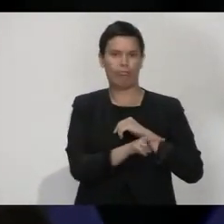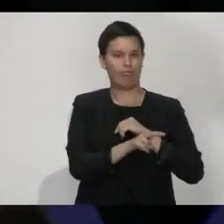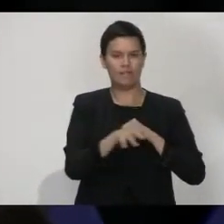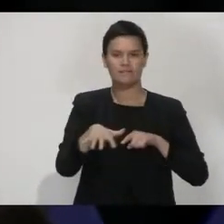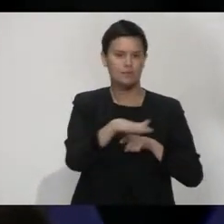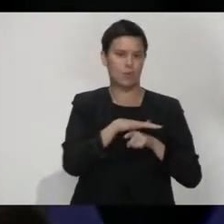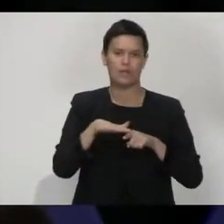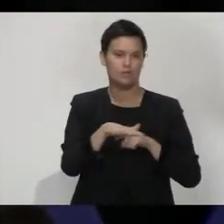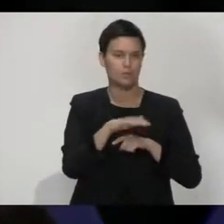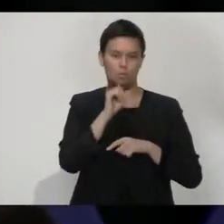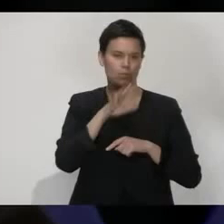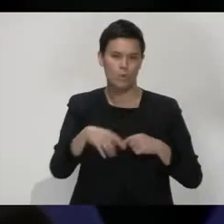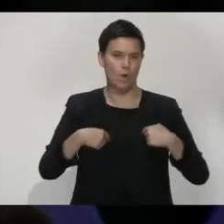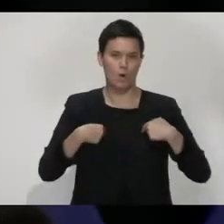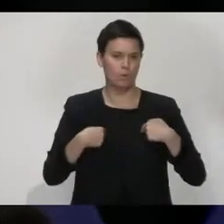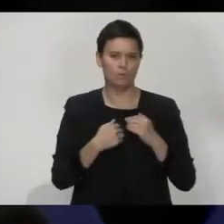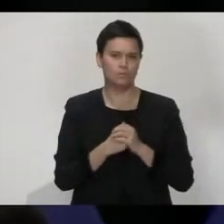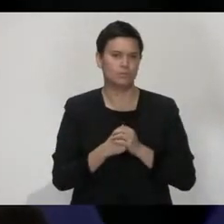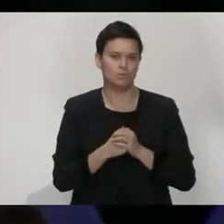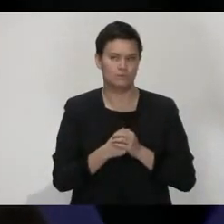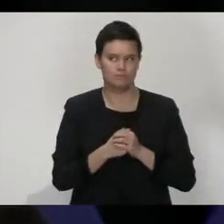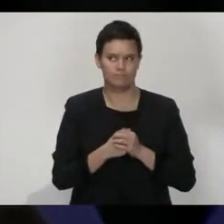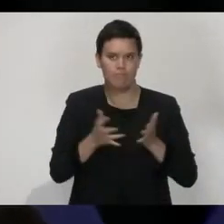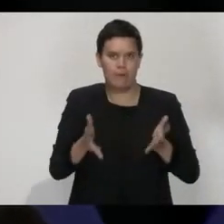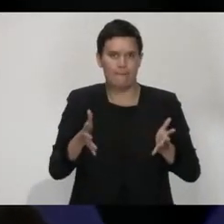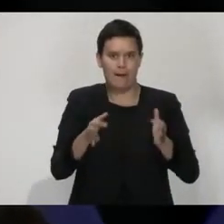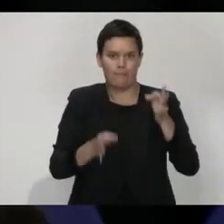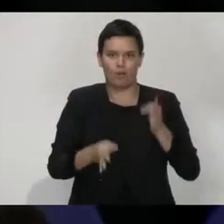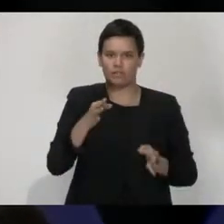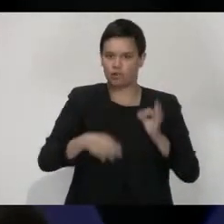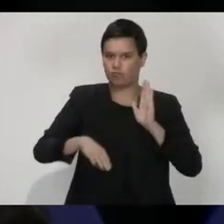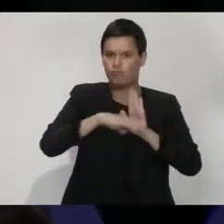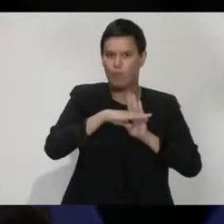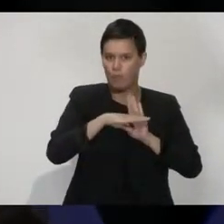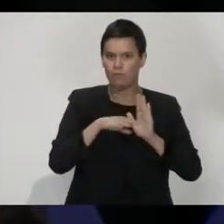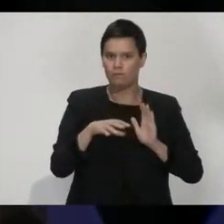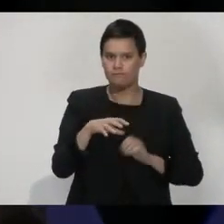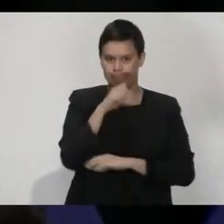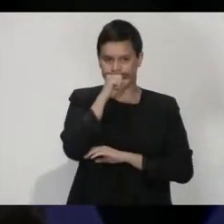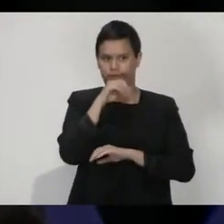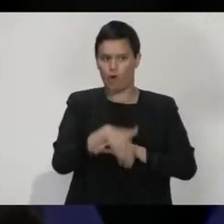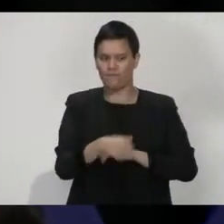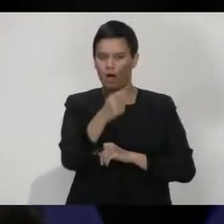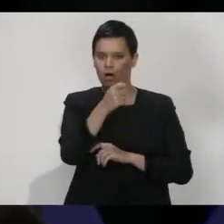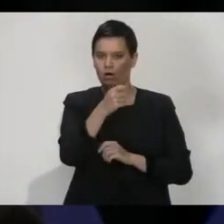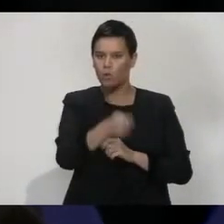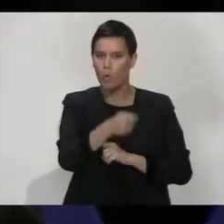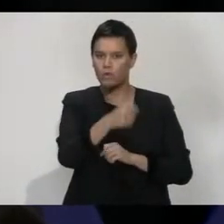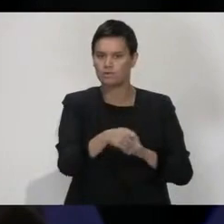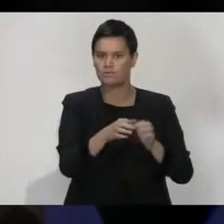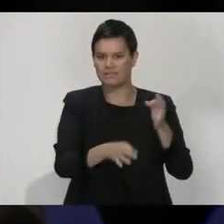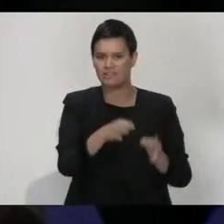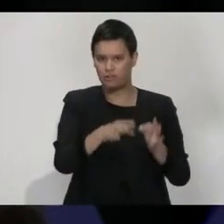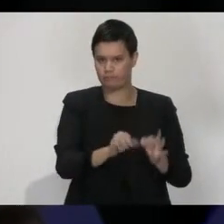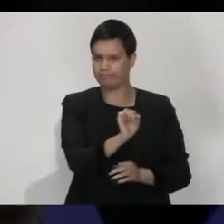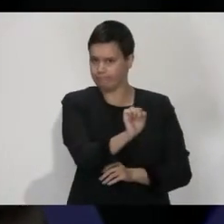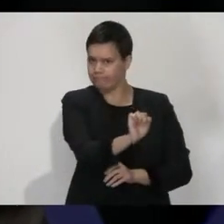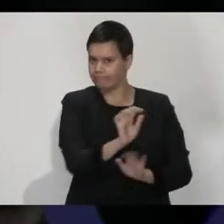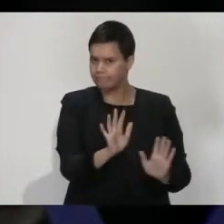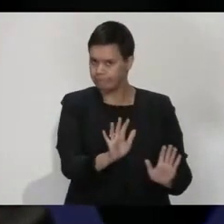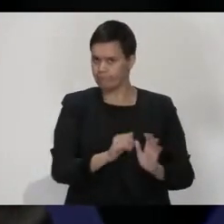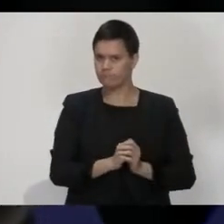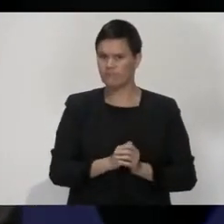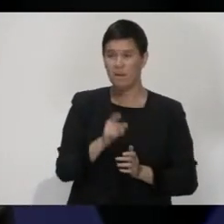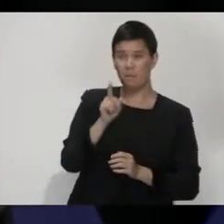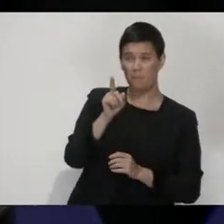circumstances of those cases, and as a rule, we try not to comment on those court decisions, particularly when appeal processes are impossible. Issue with that, 2